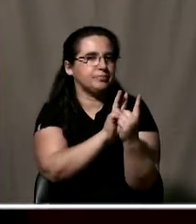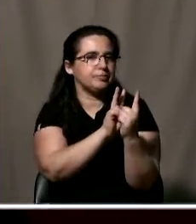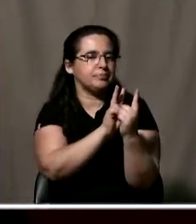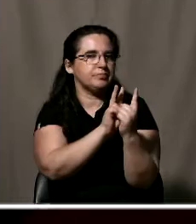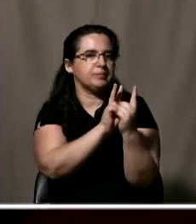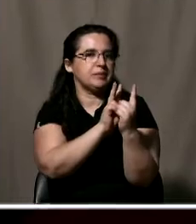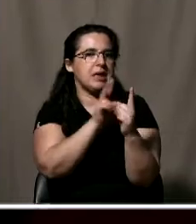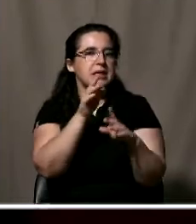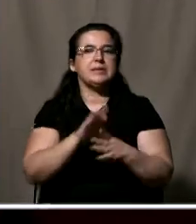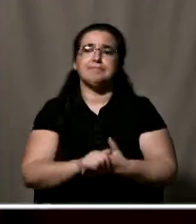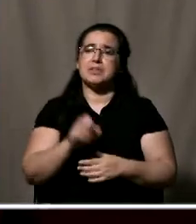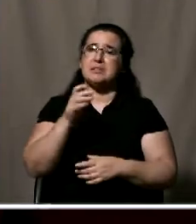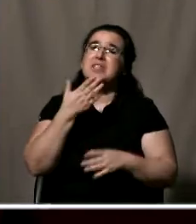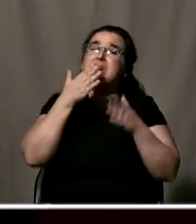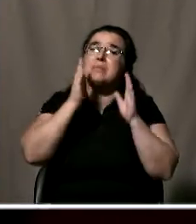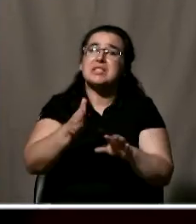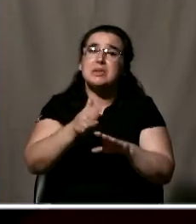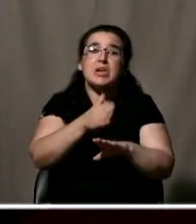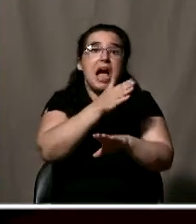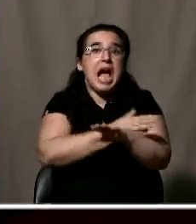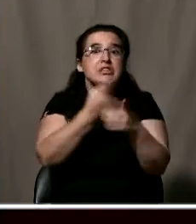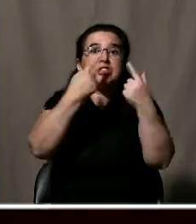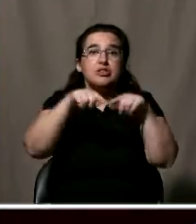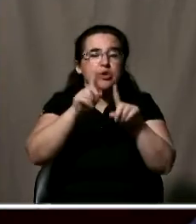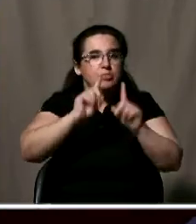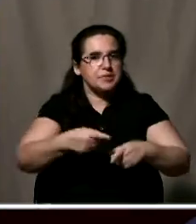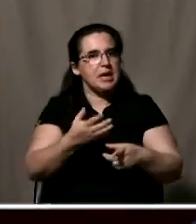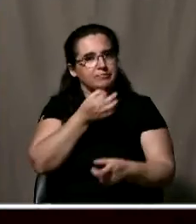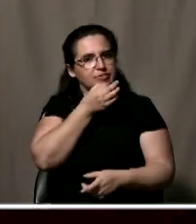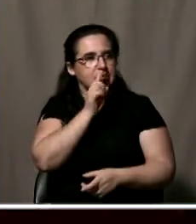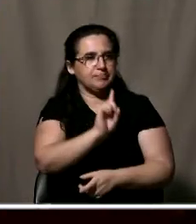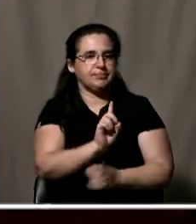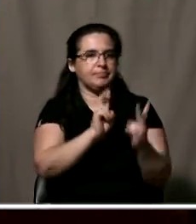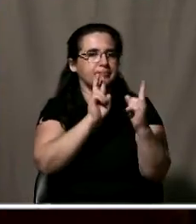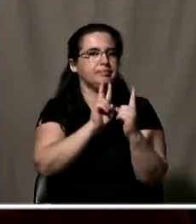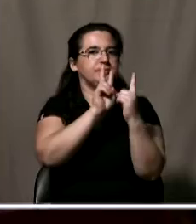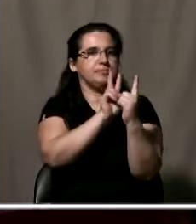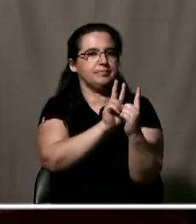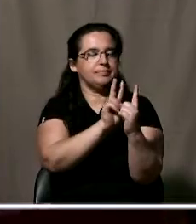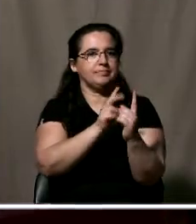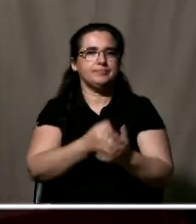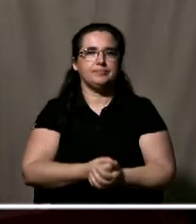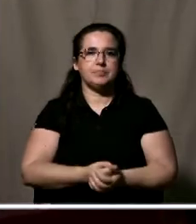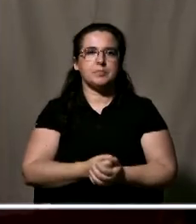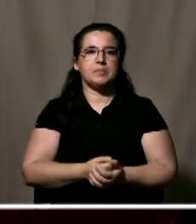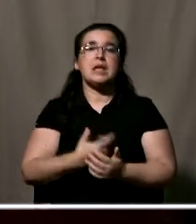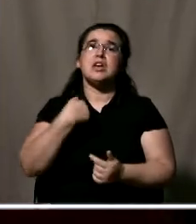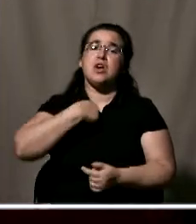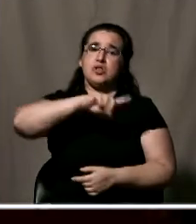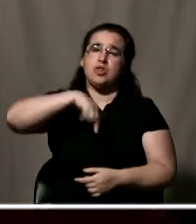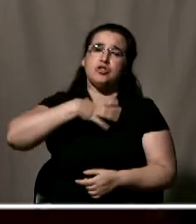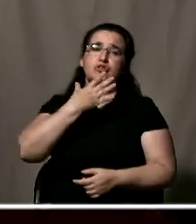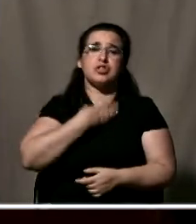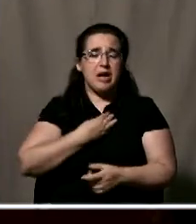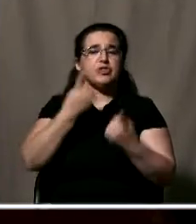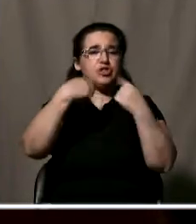the meeting started. E eles disseram, temos de dizer-lhe uma coisa antes de começar as reuniões. We would both like to attend every meeting. Nós gostávamos de estar presentes